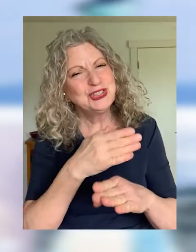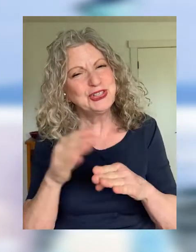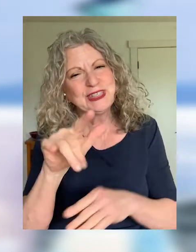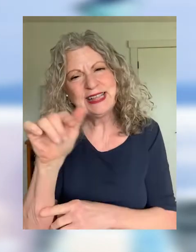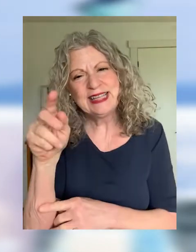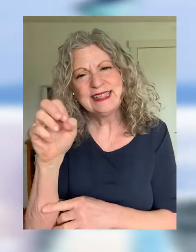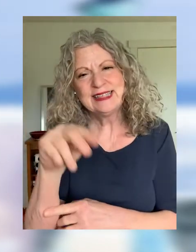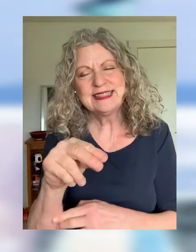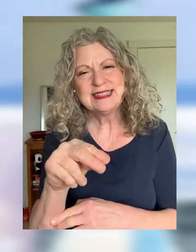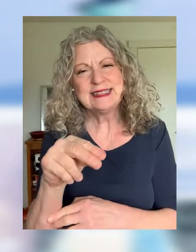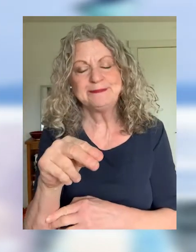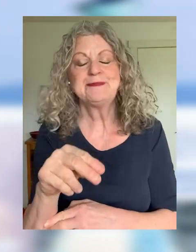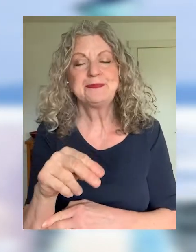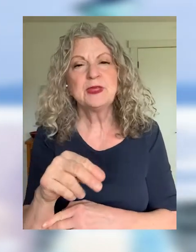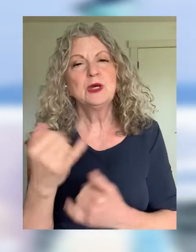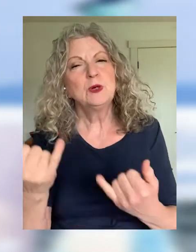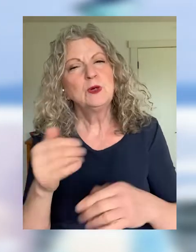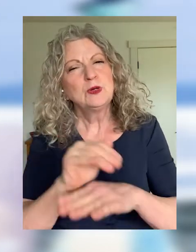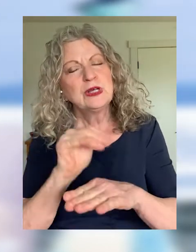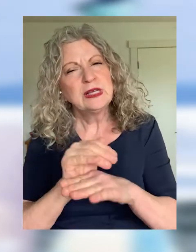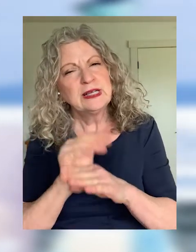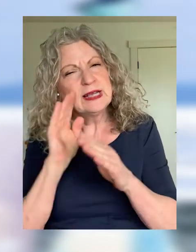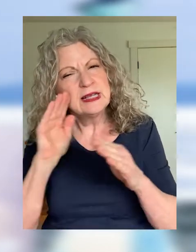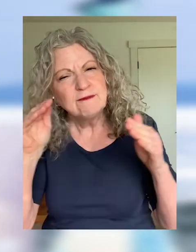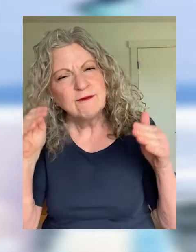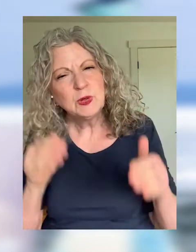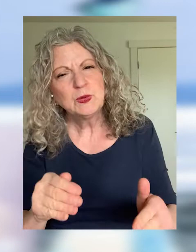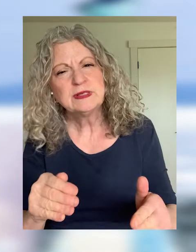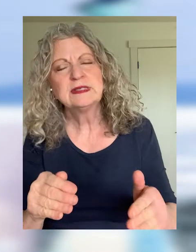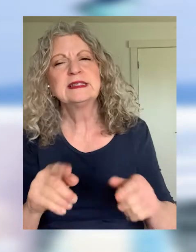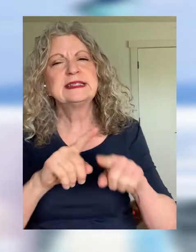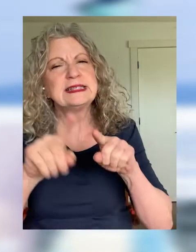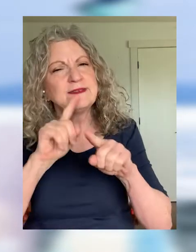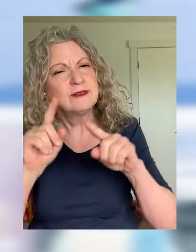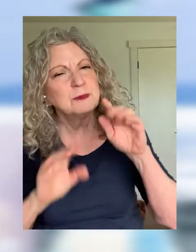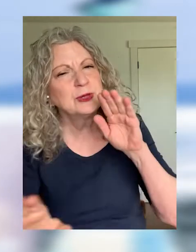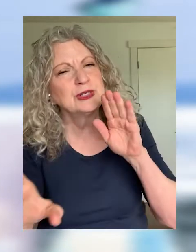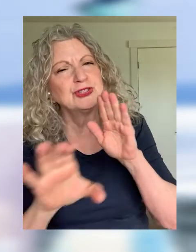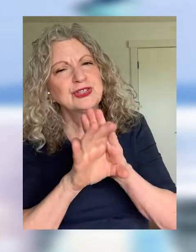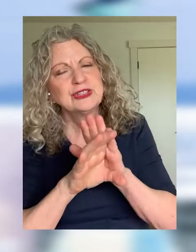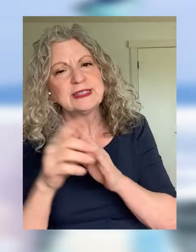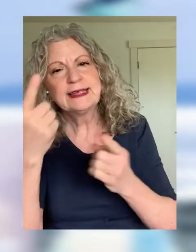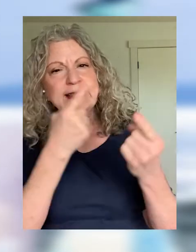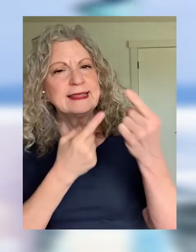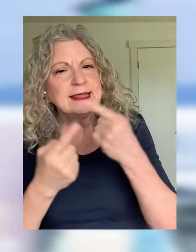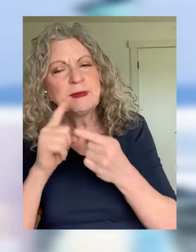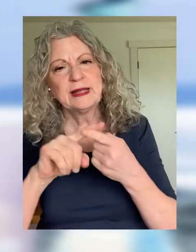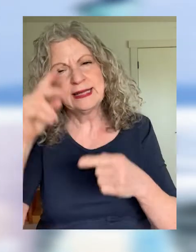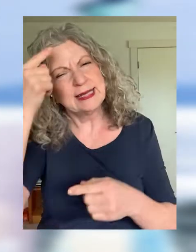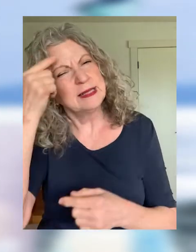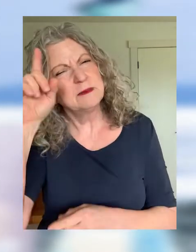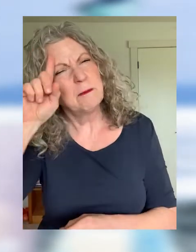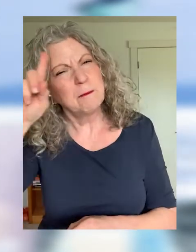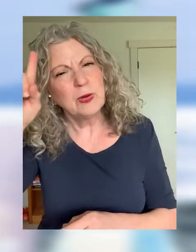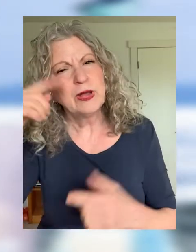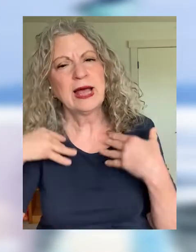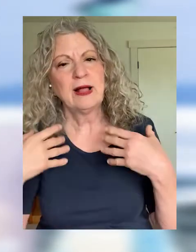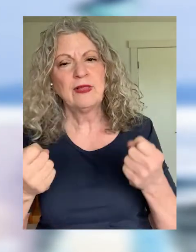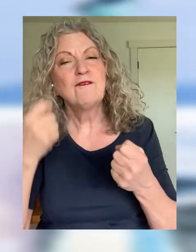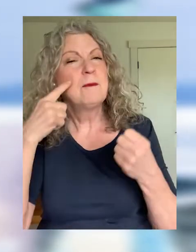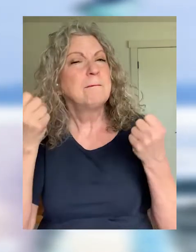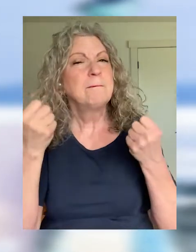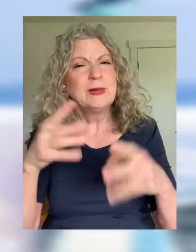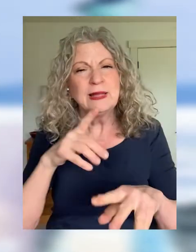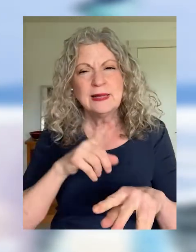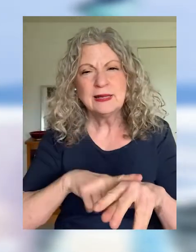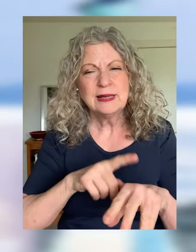series. Tonight's devotional focus is on different pictures considering intellectual health.